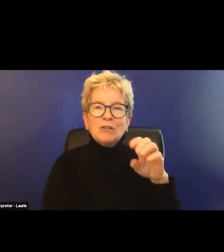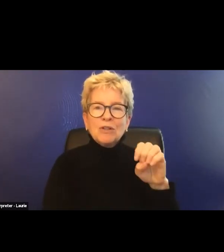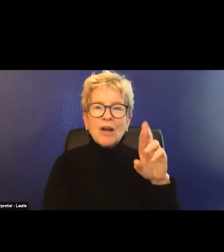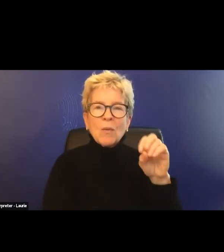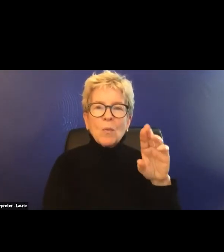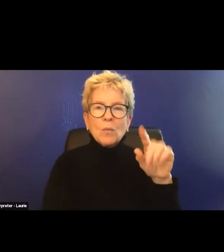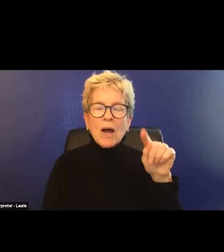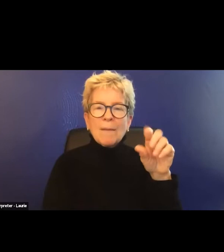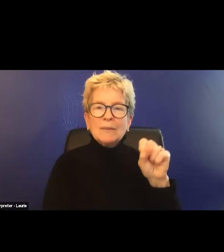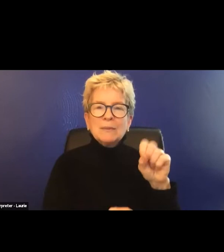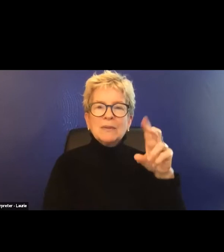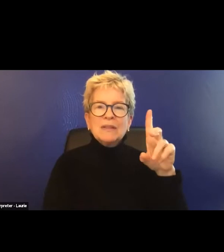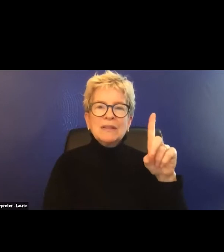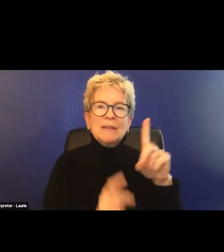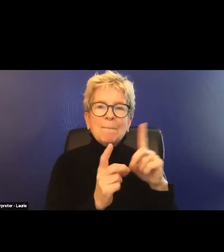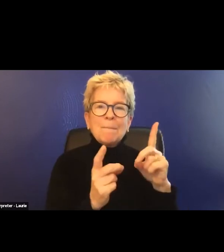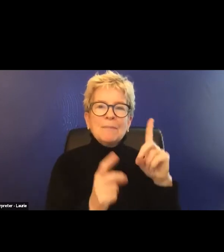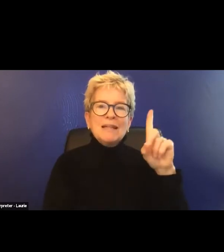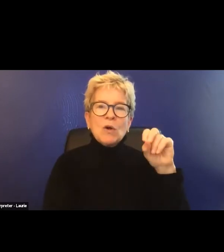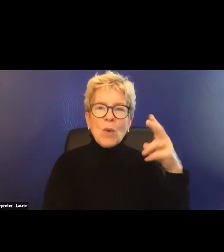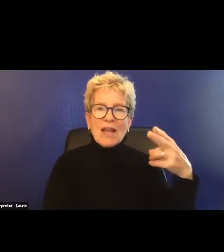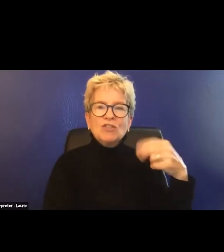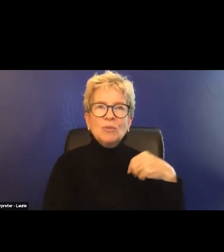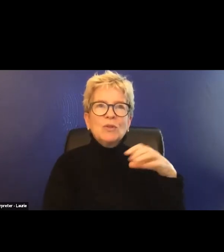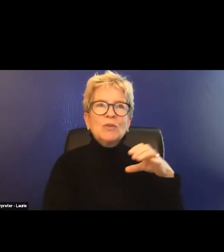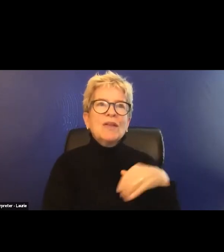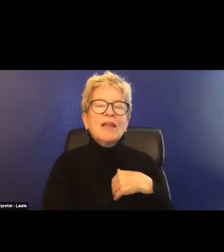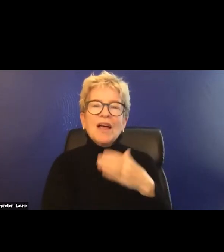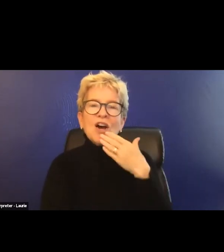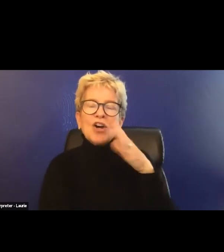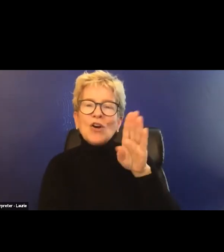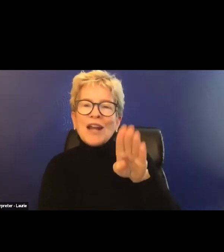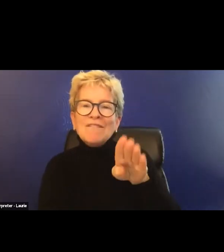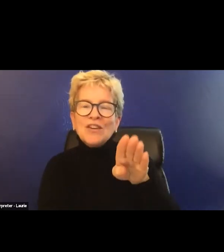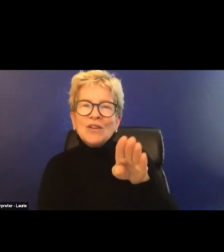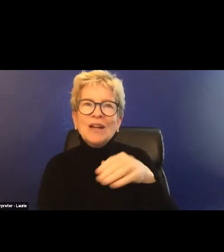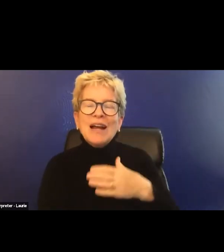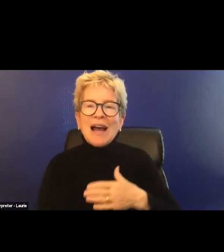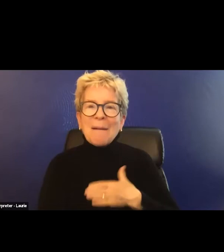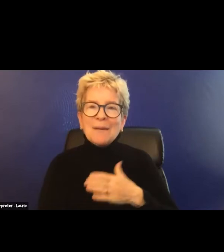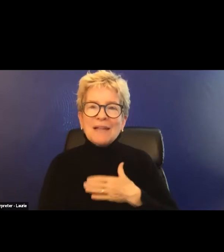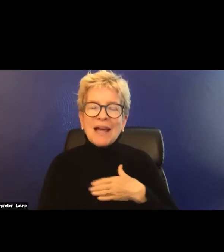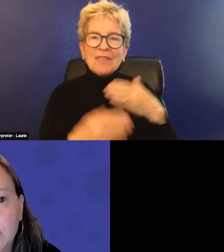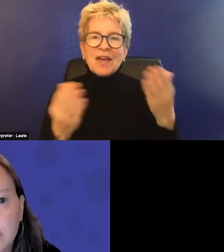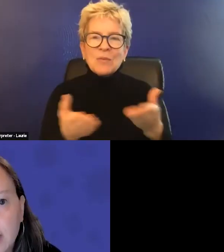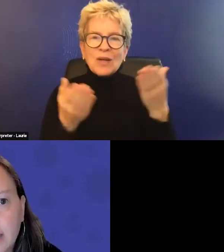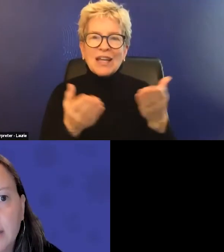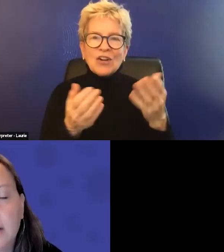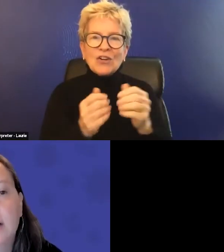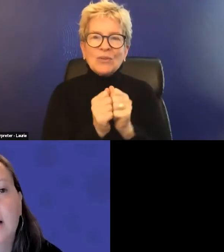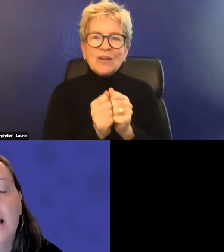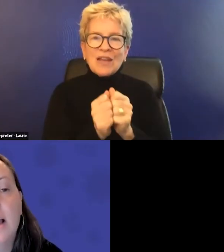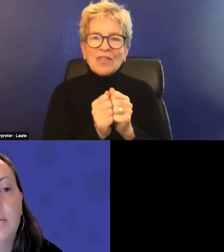with the Department of Health today. Michelle. Yeah, good afternoon, everybody. I'm glad we are here together